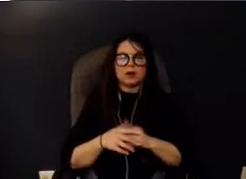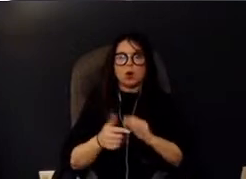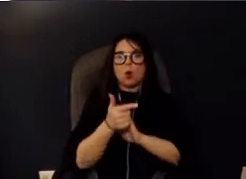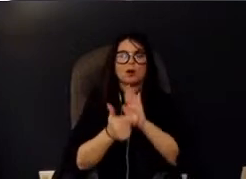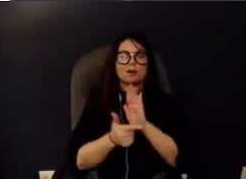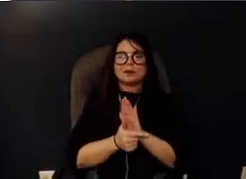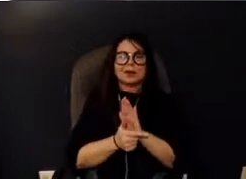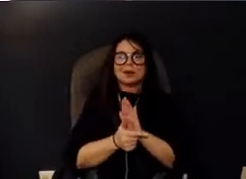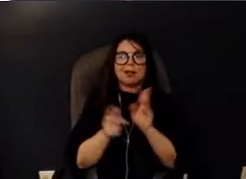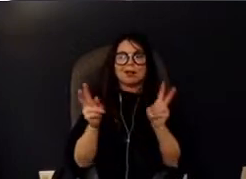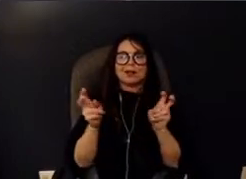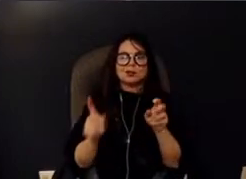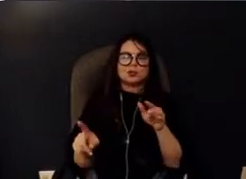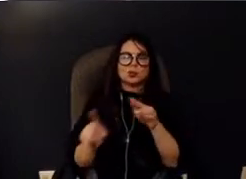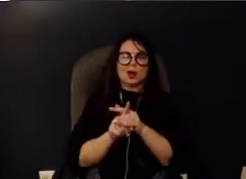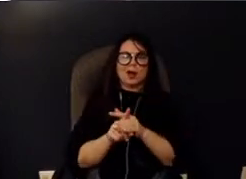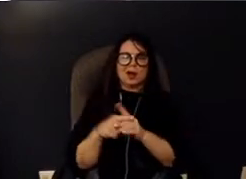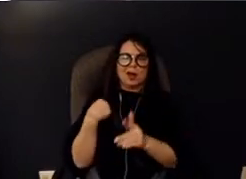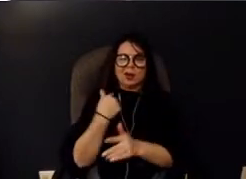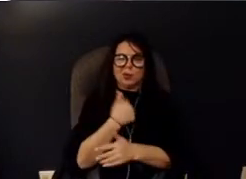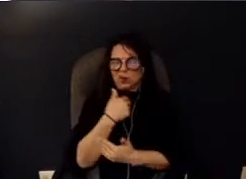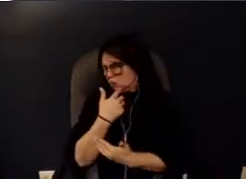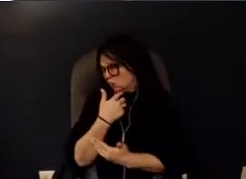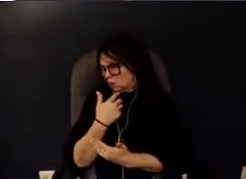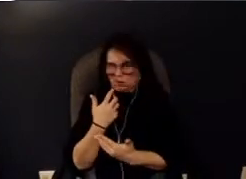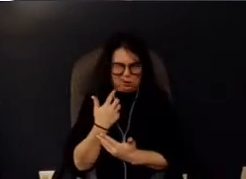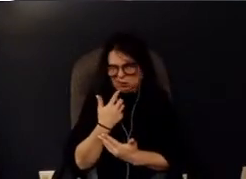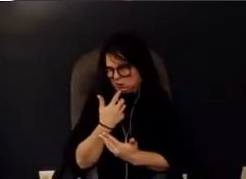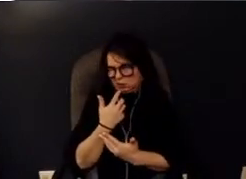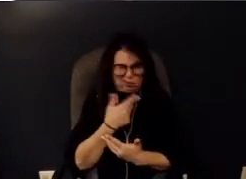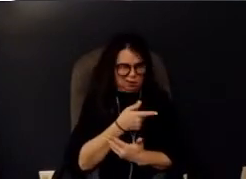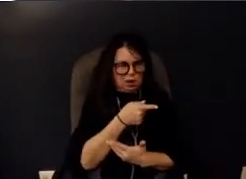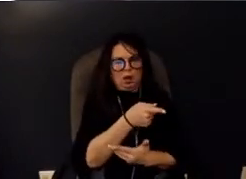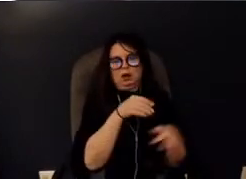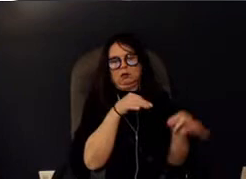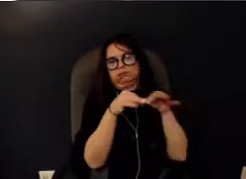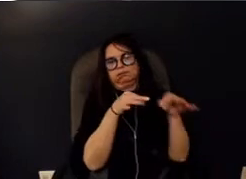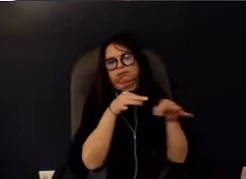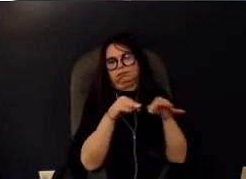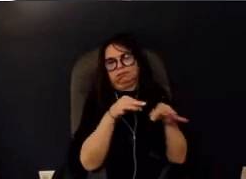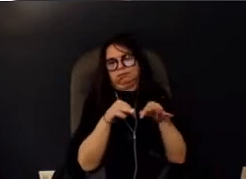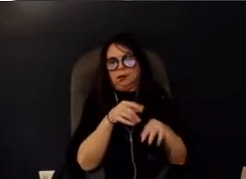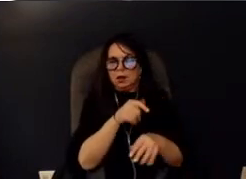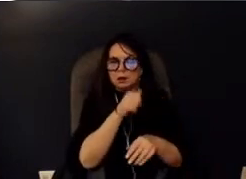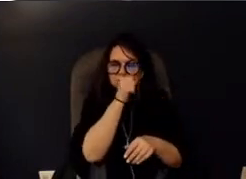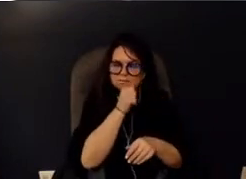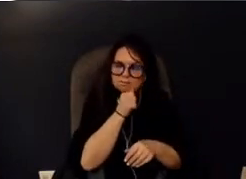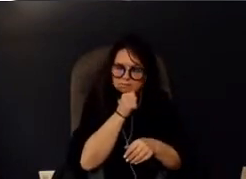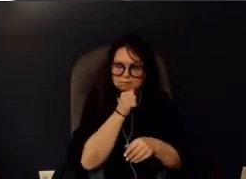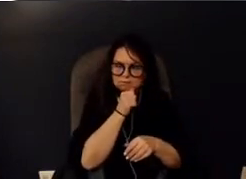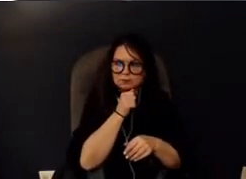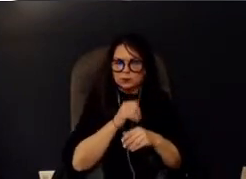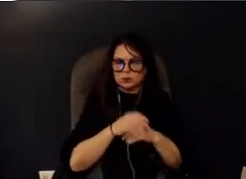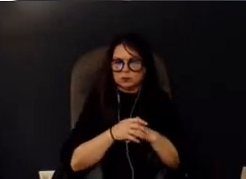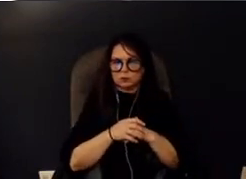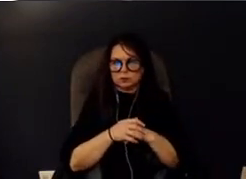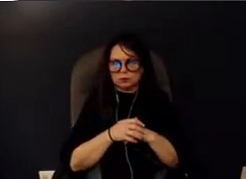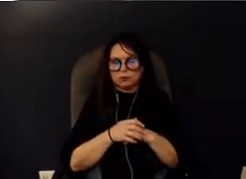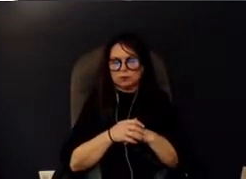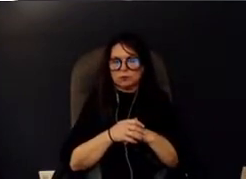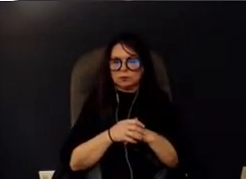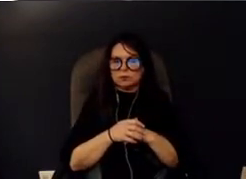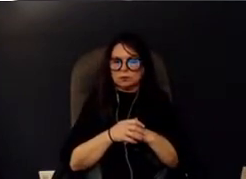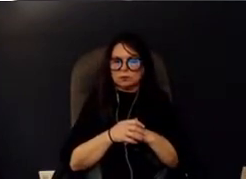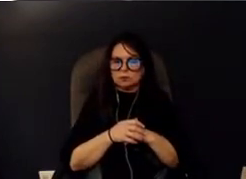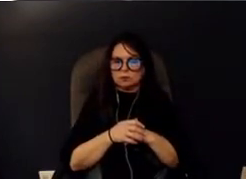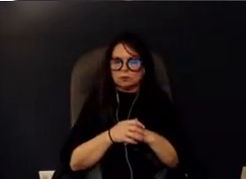it's hard to understand and to see where things break down. He's been very patient with us and very steadfast in his